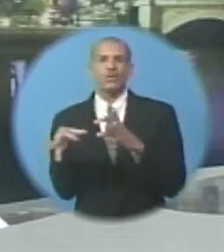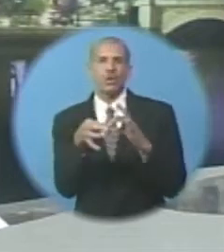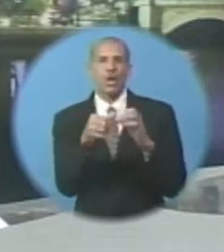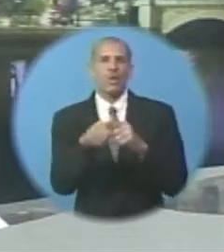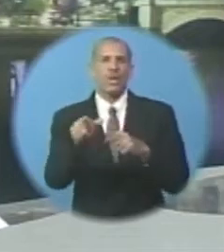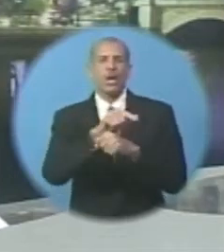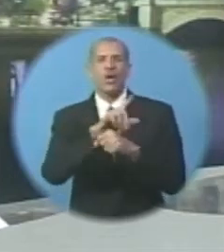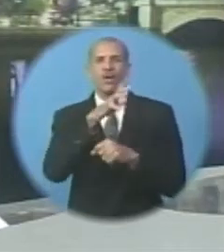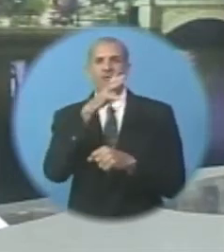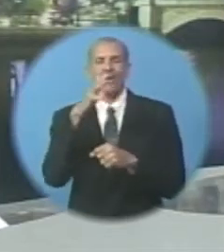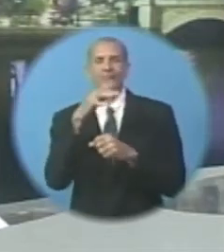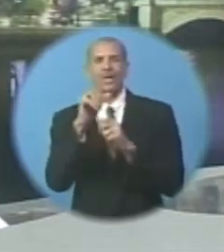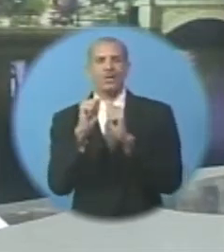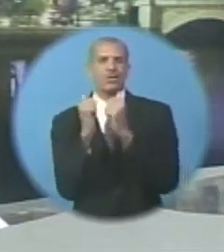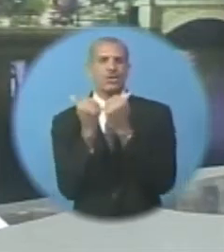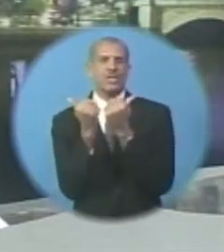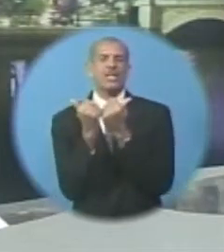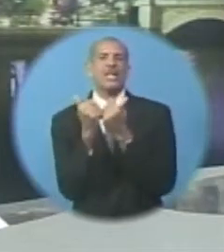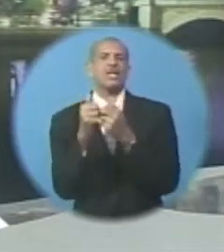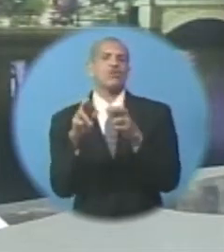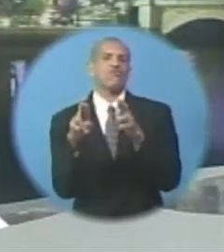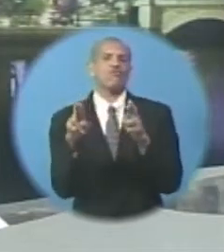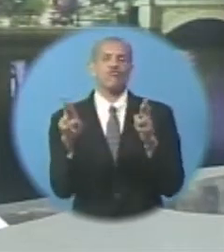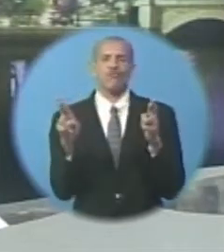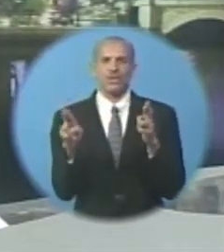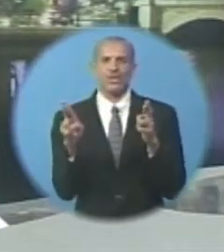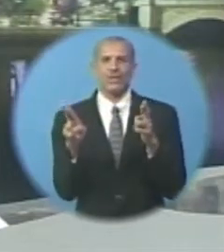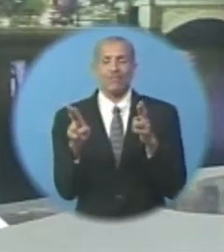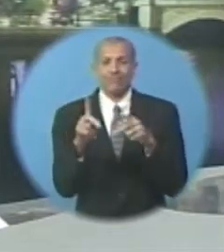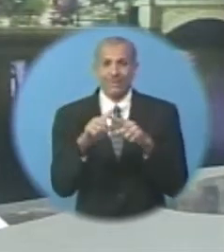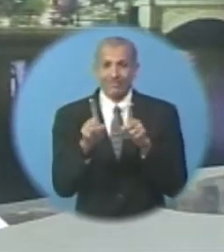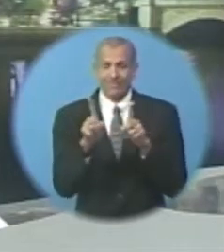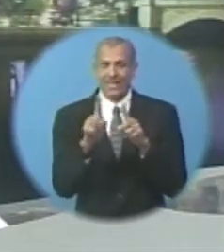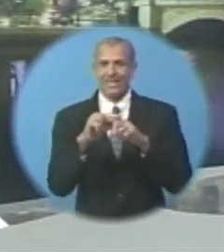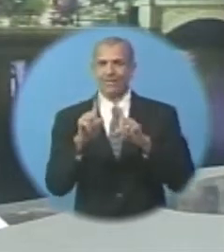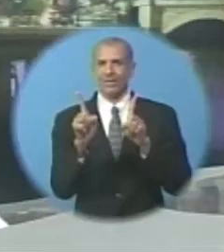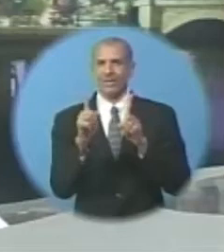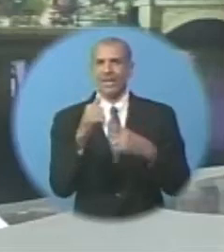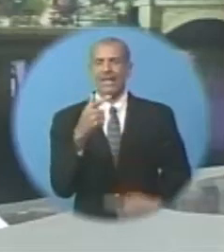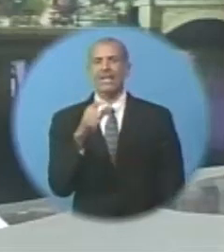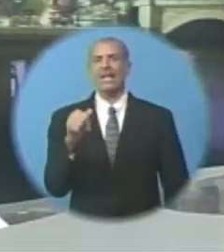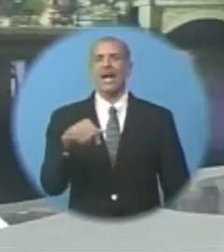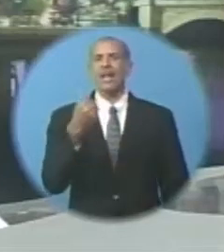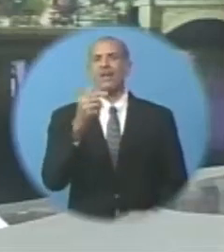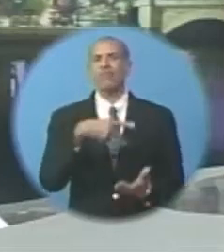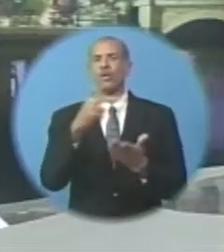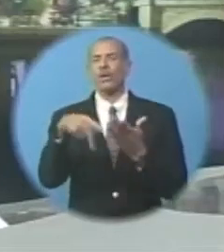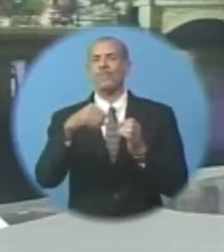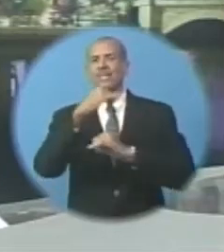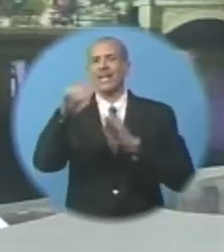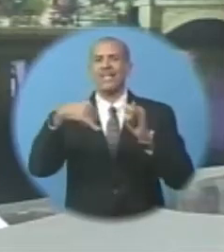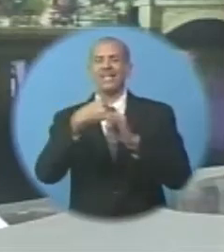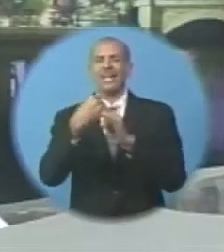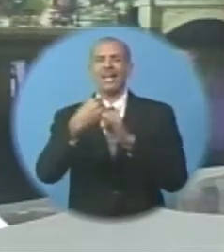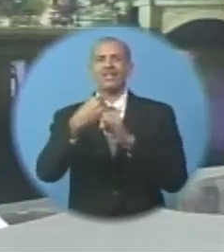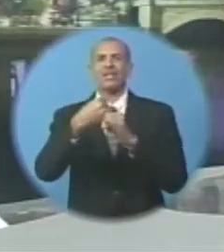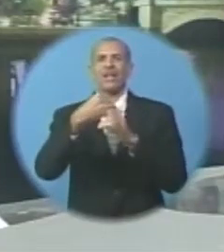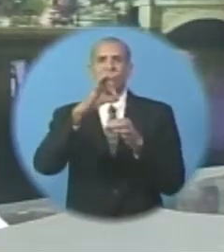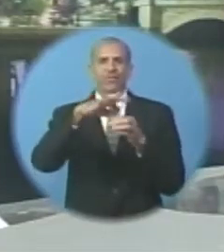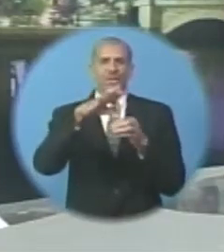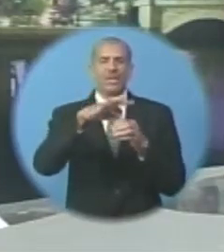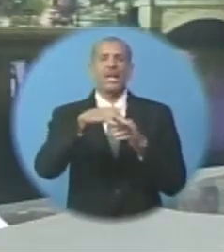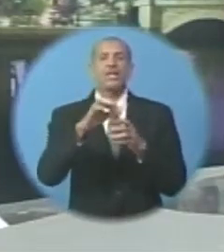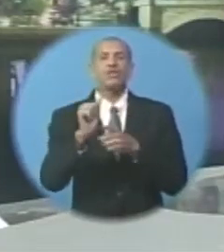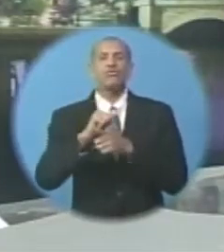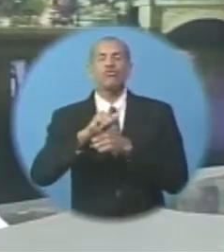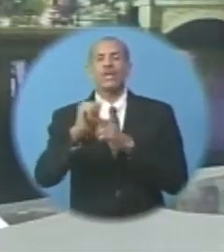local farming association in the region. However, unlike other programs funded by international organizations, the trainers